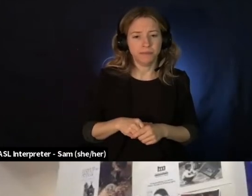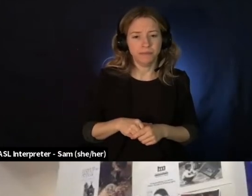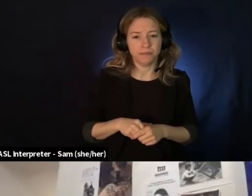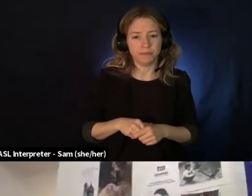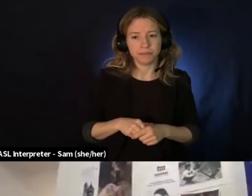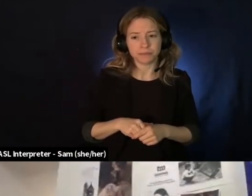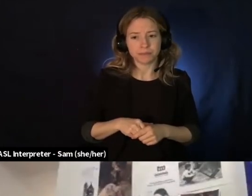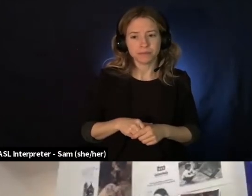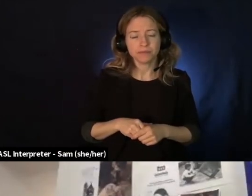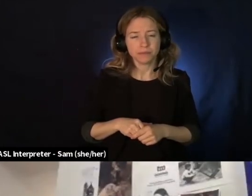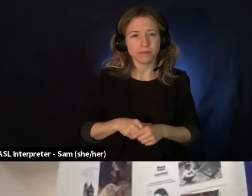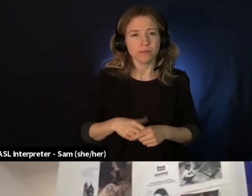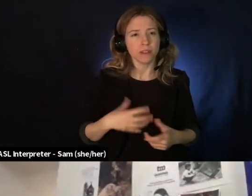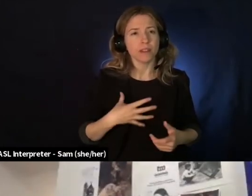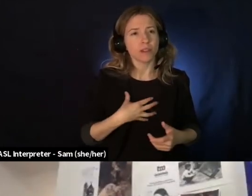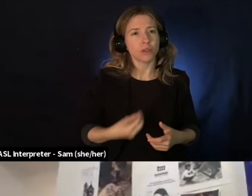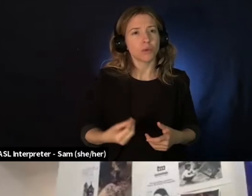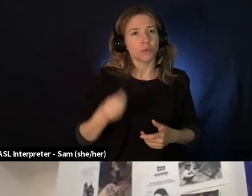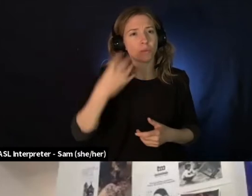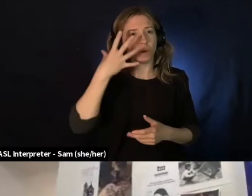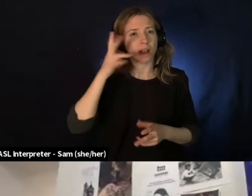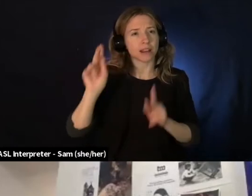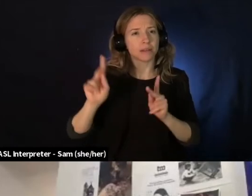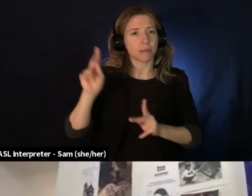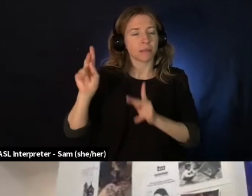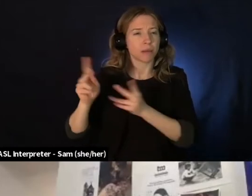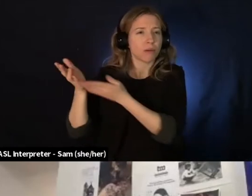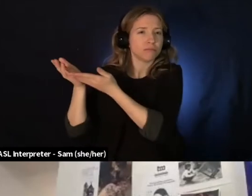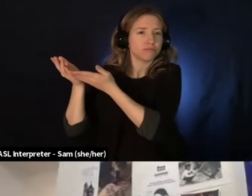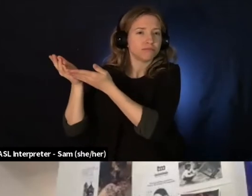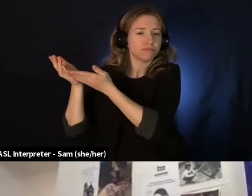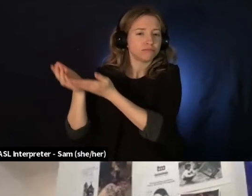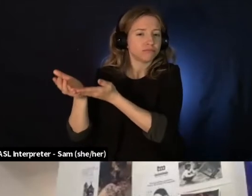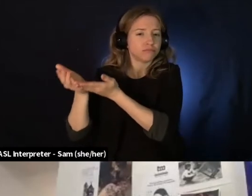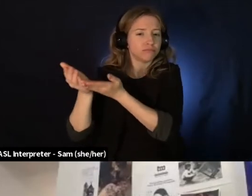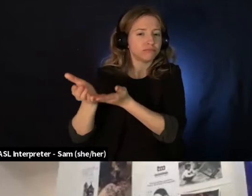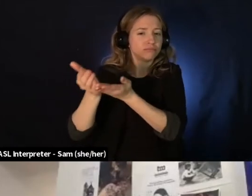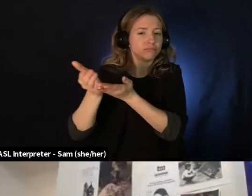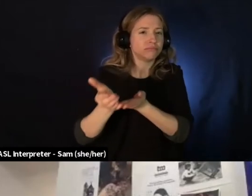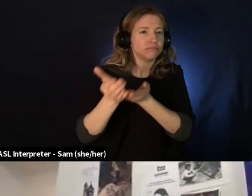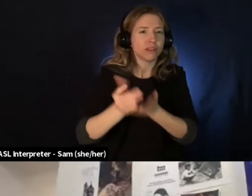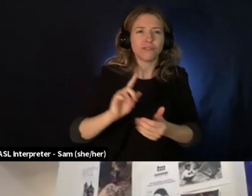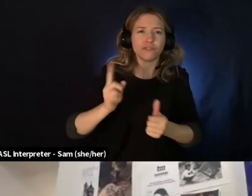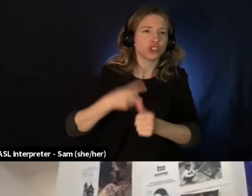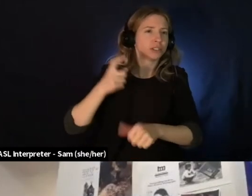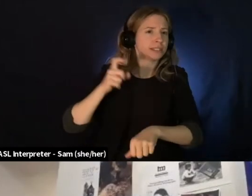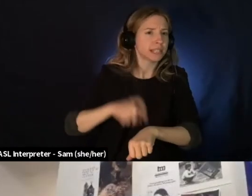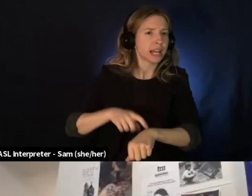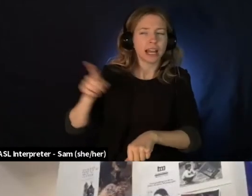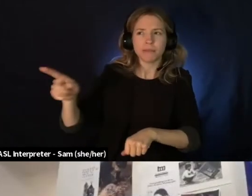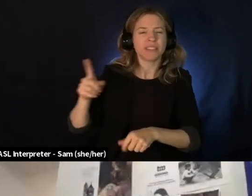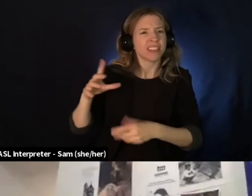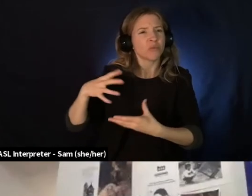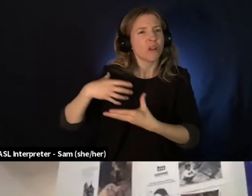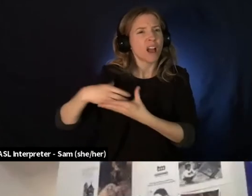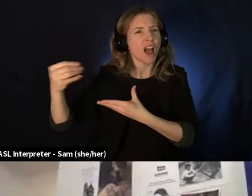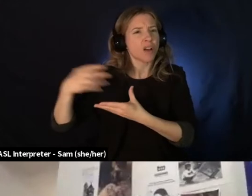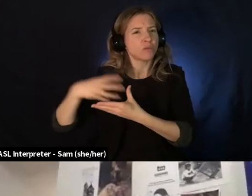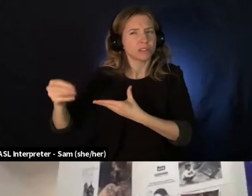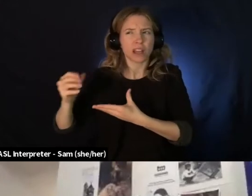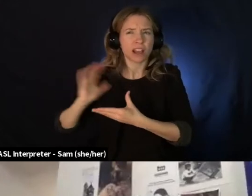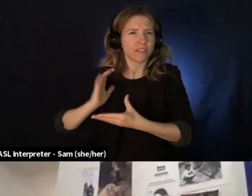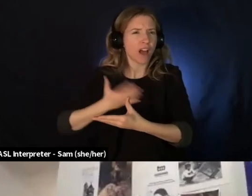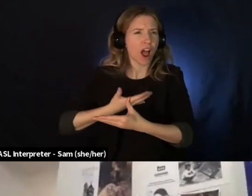the arrival of these interlopers, these people from outside of our